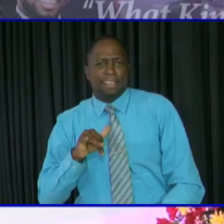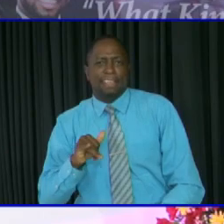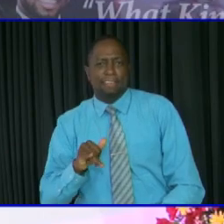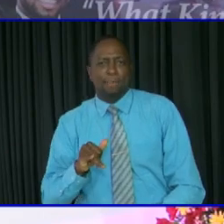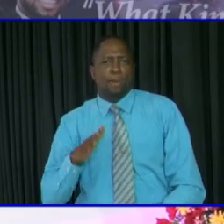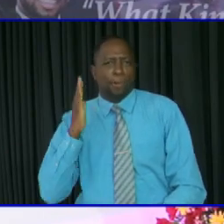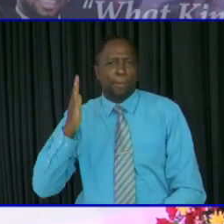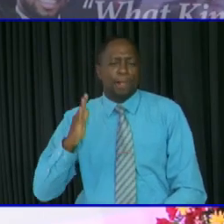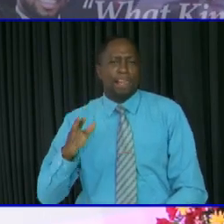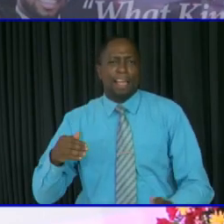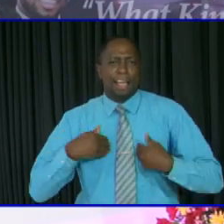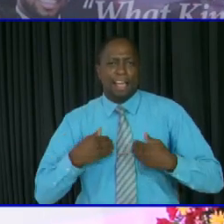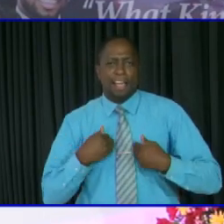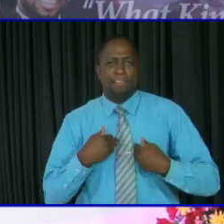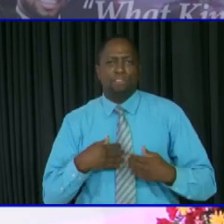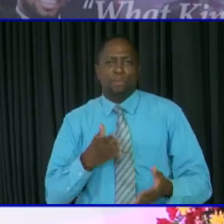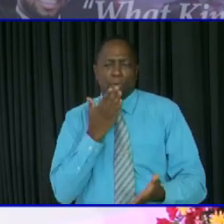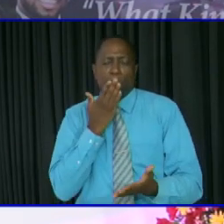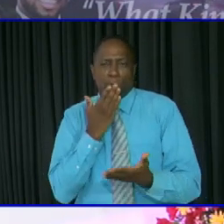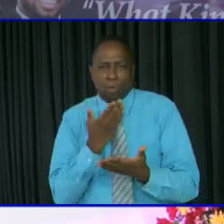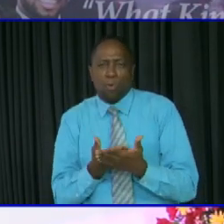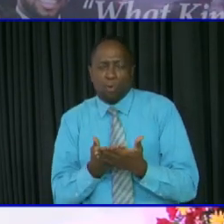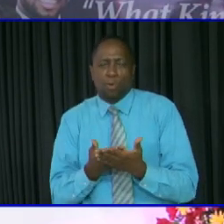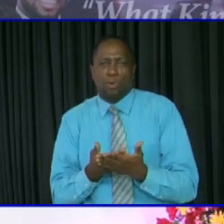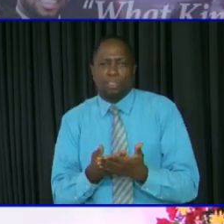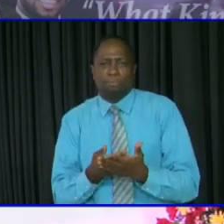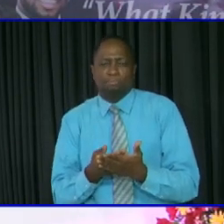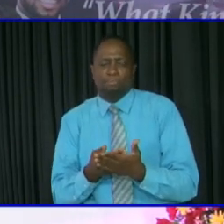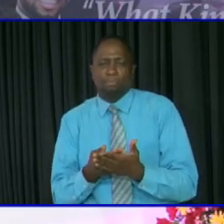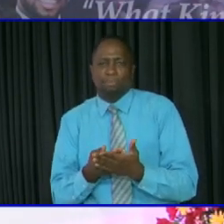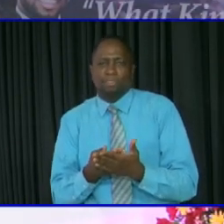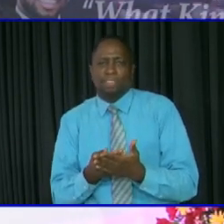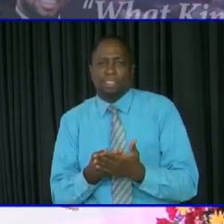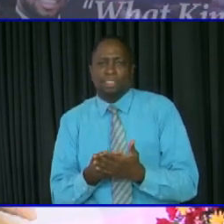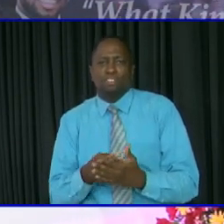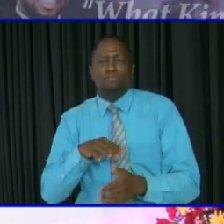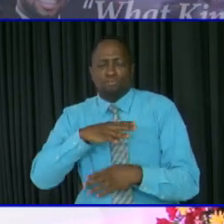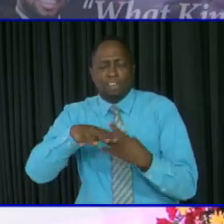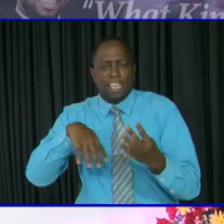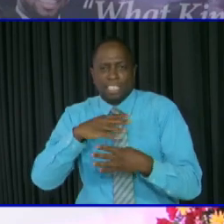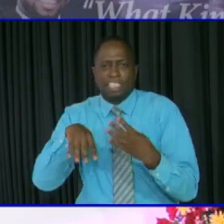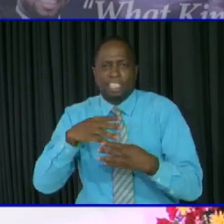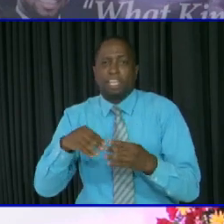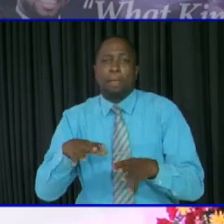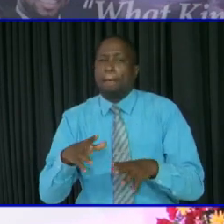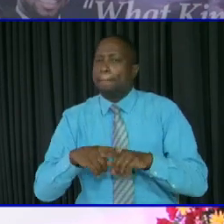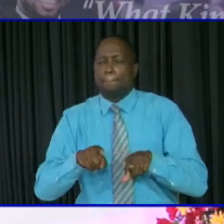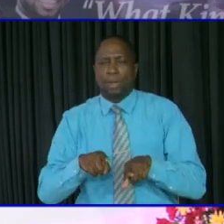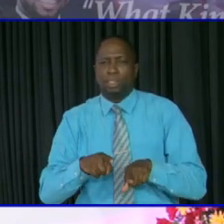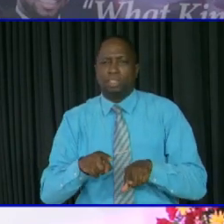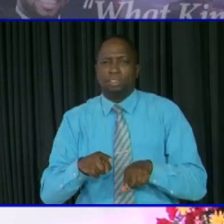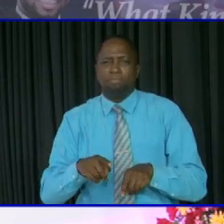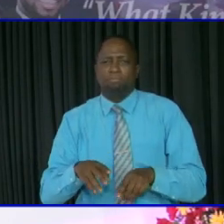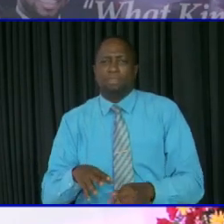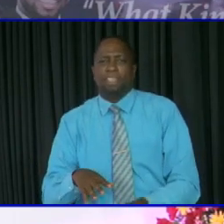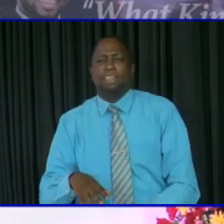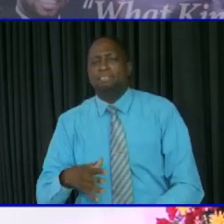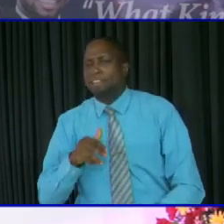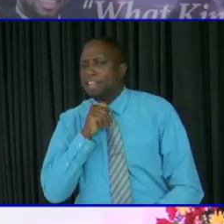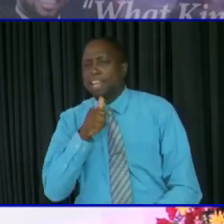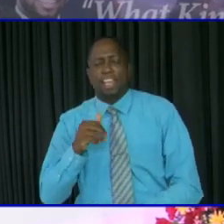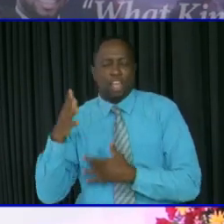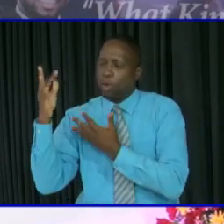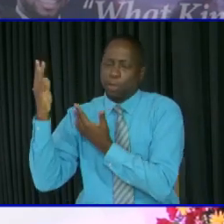be fitting to be a good husband or a good wife. They are ready, but they are not waiting. But while we have